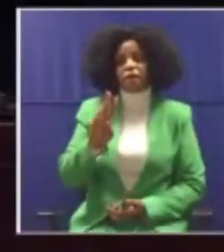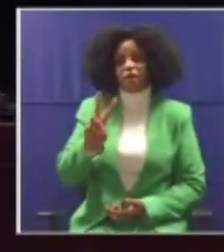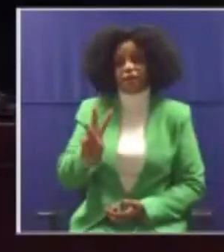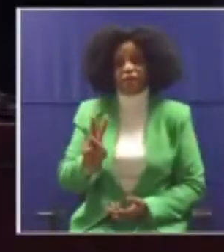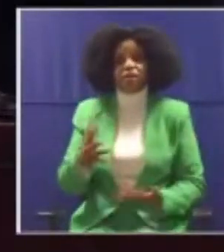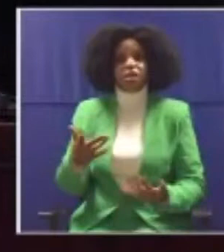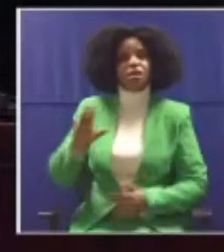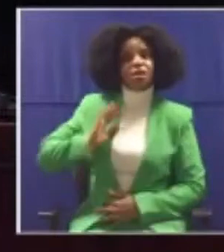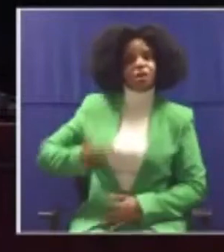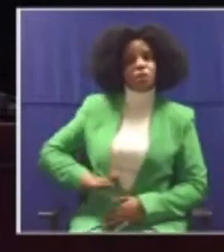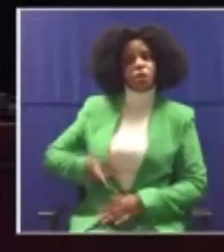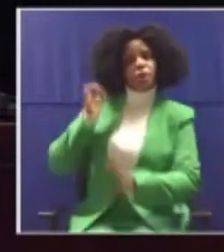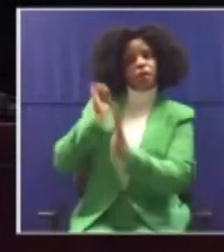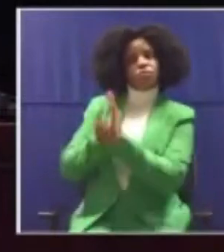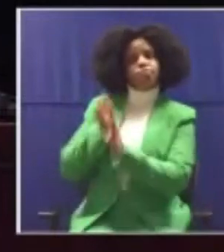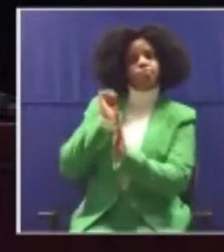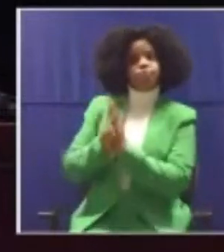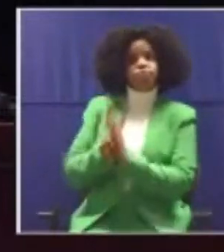but just a few.